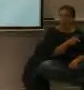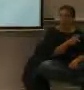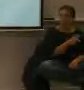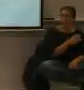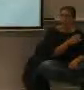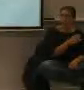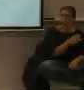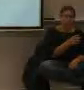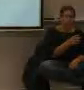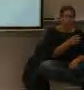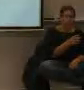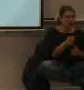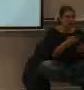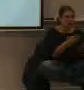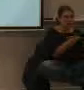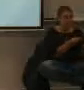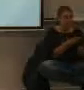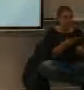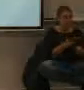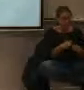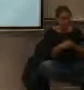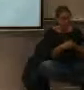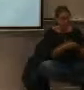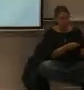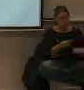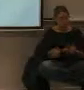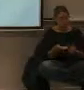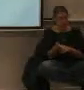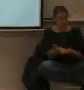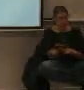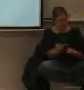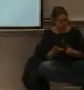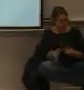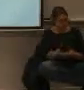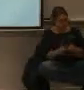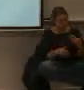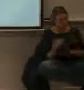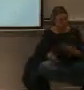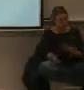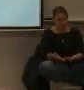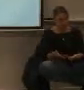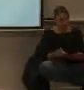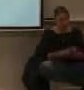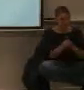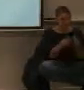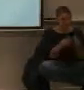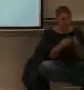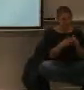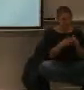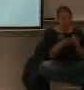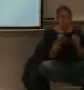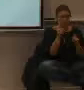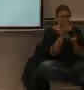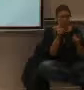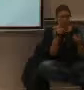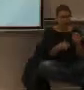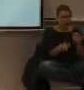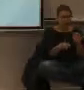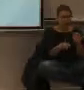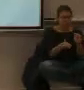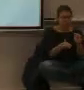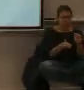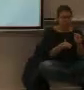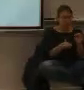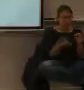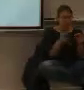offspring, but they can pass developmental problems to their offspring through this process. And you can imagine how this